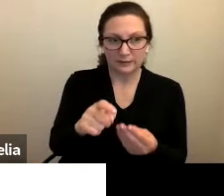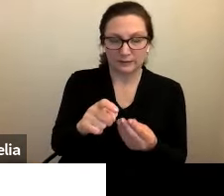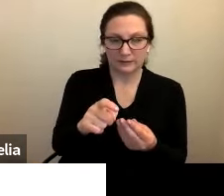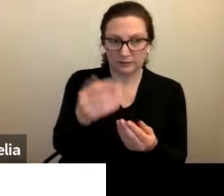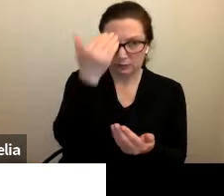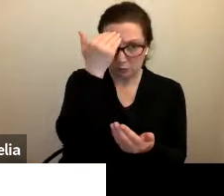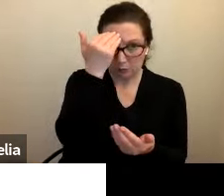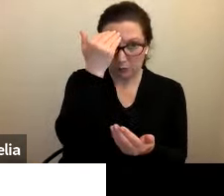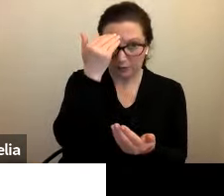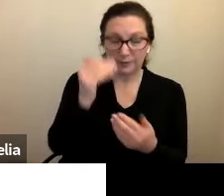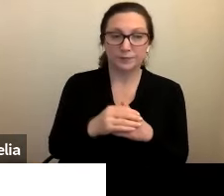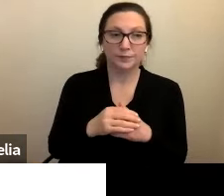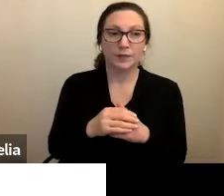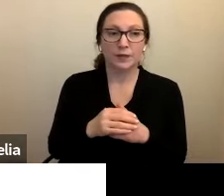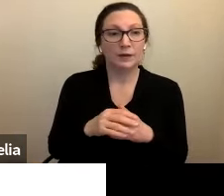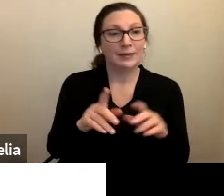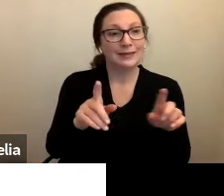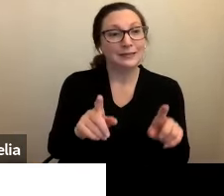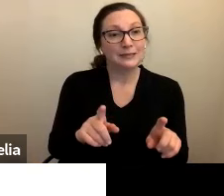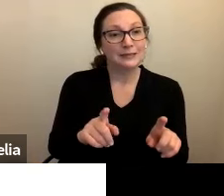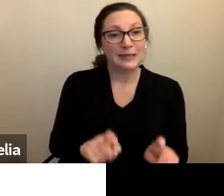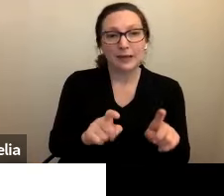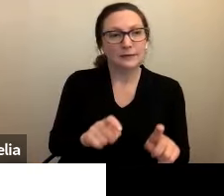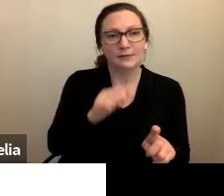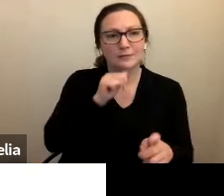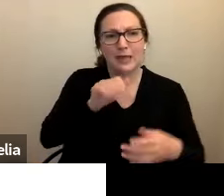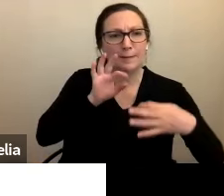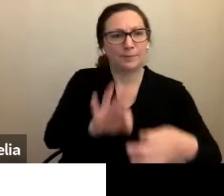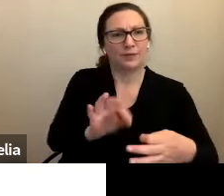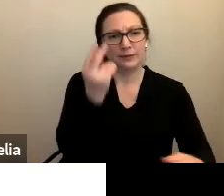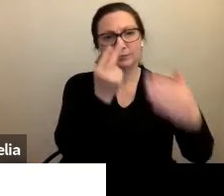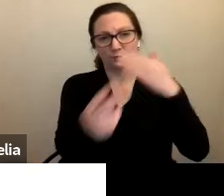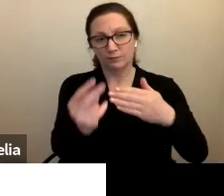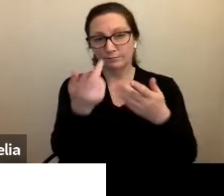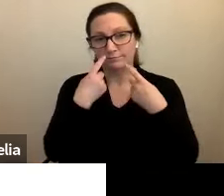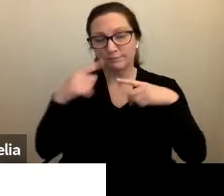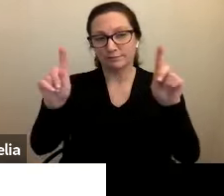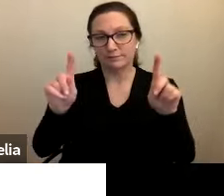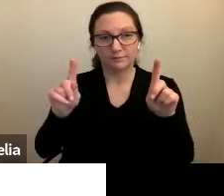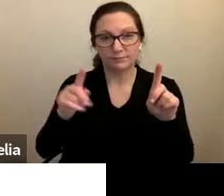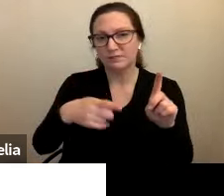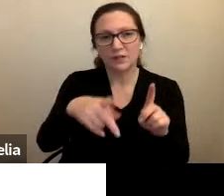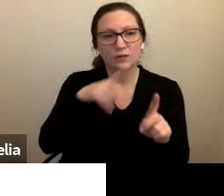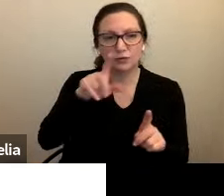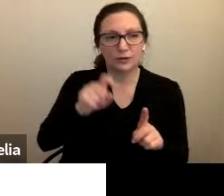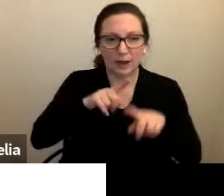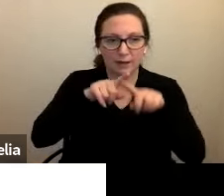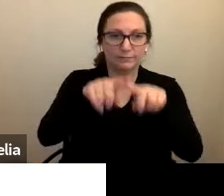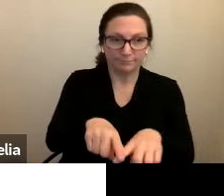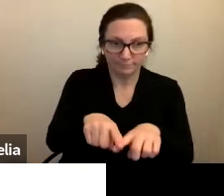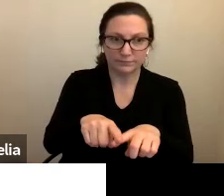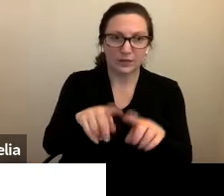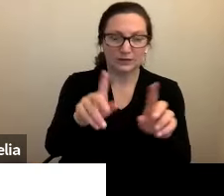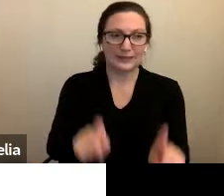correlations, tests should never be used as if they were perfect